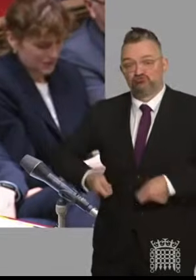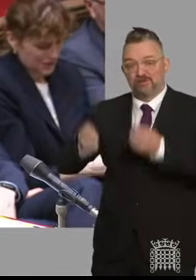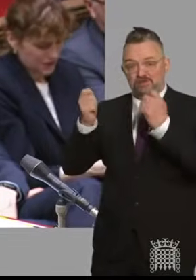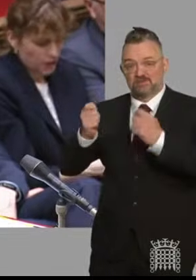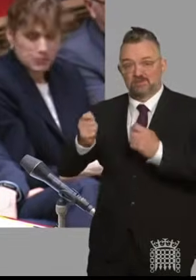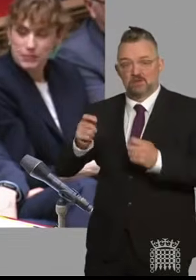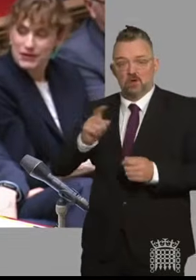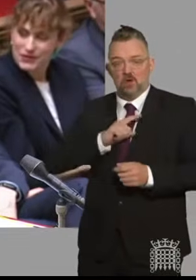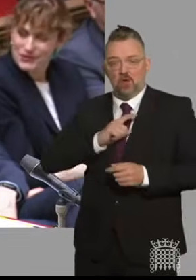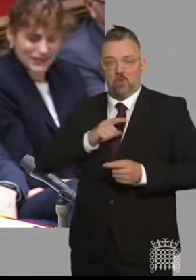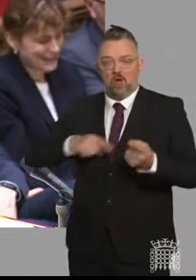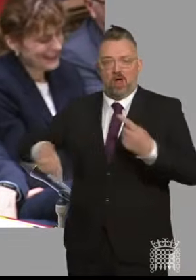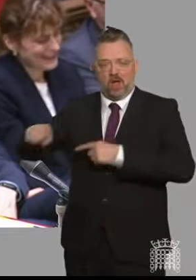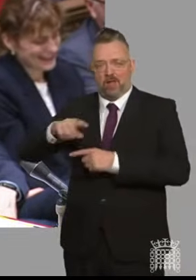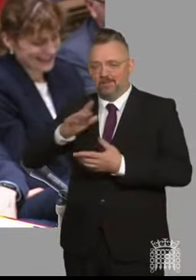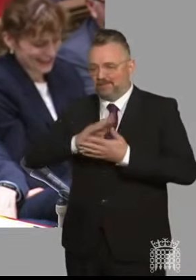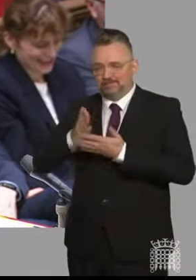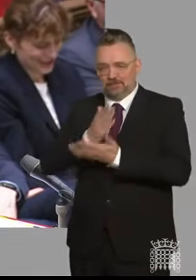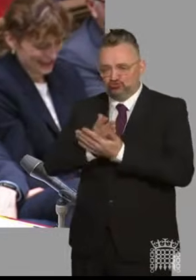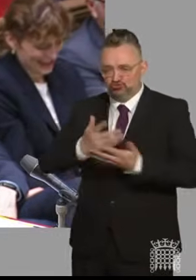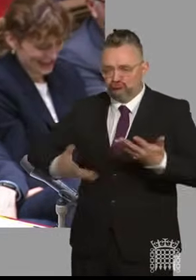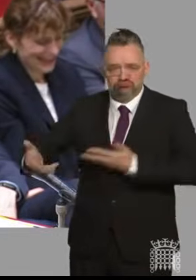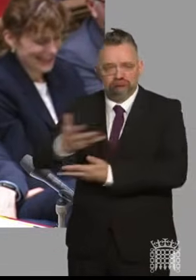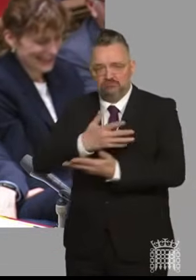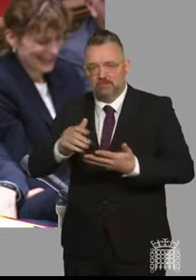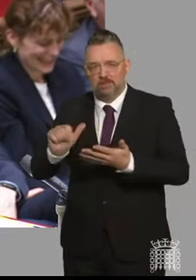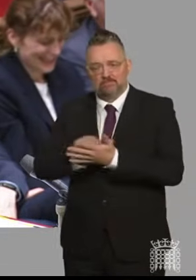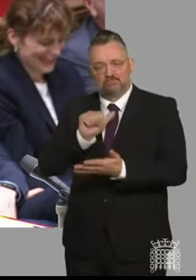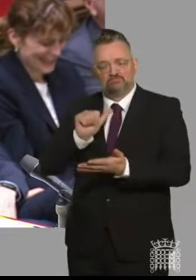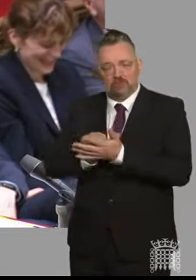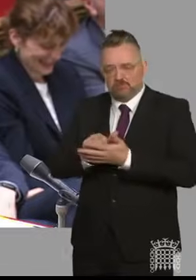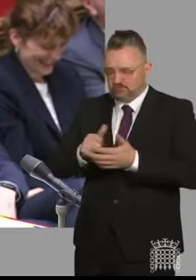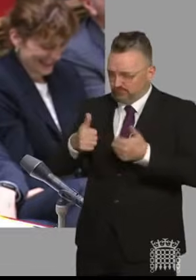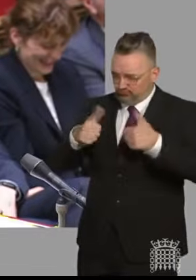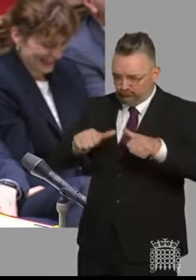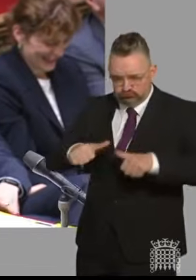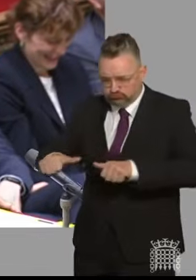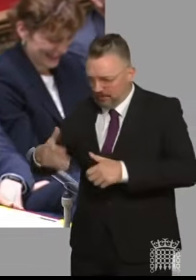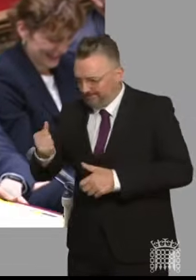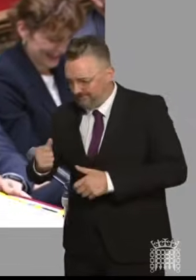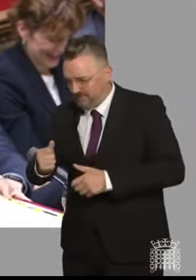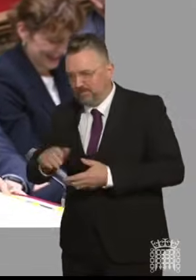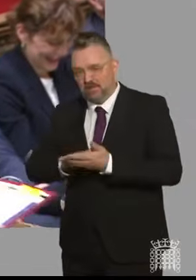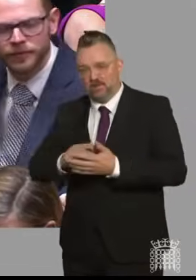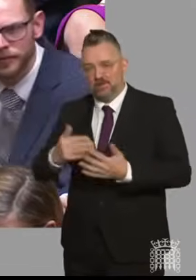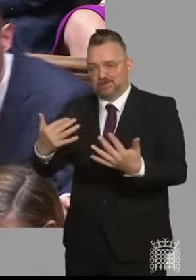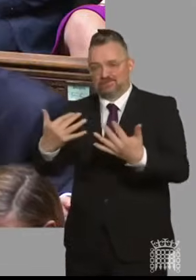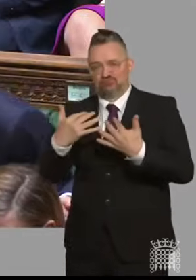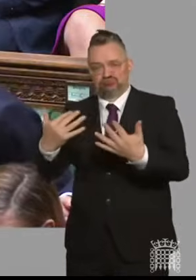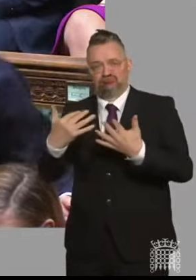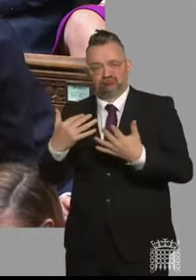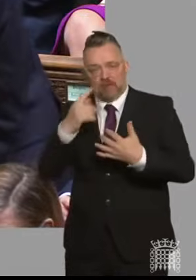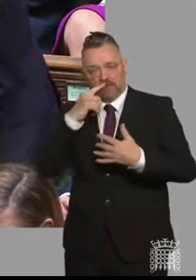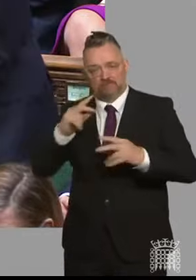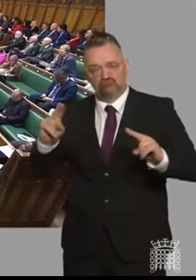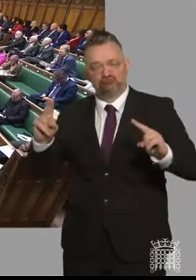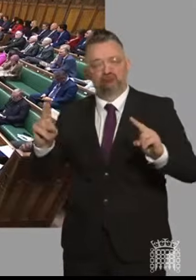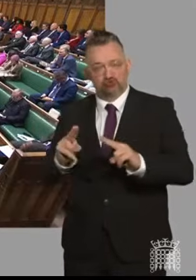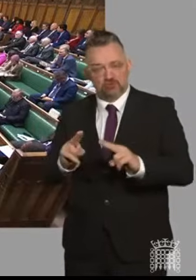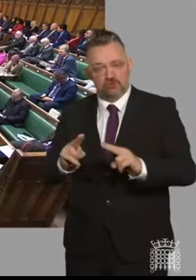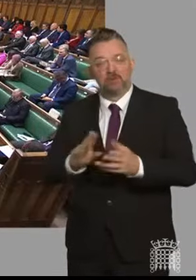and constructive solutions that will ease the flow of traffic in the way that she describes and will benefit her local communities. Rachel